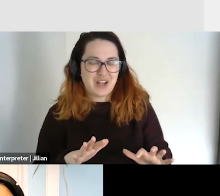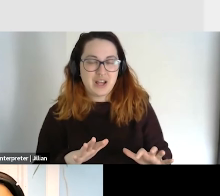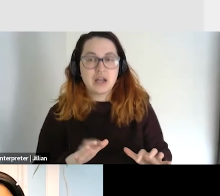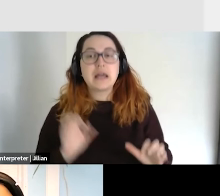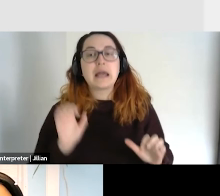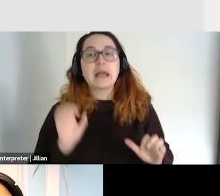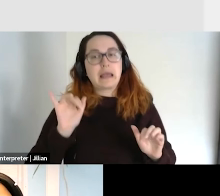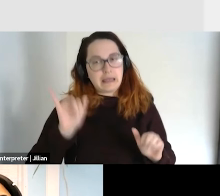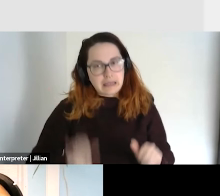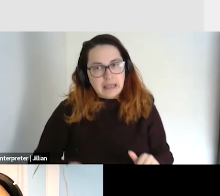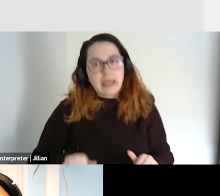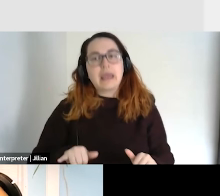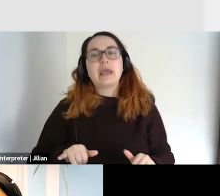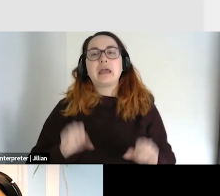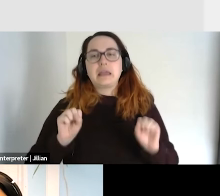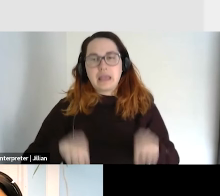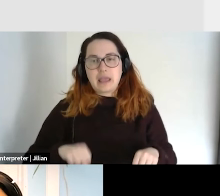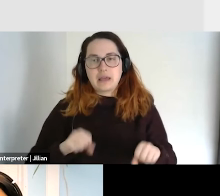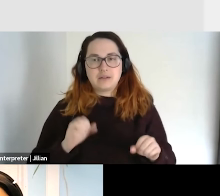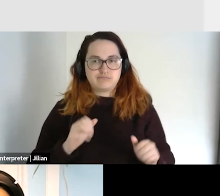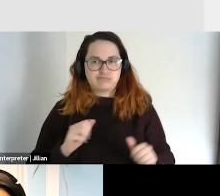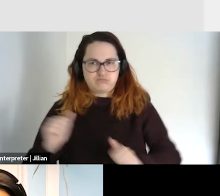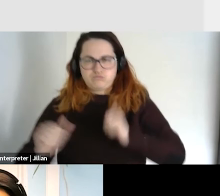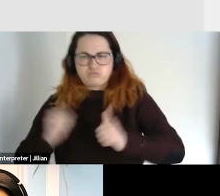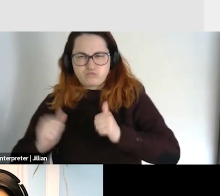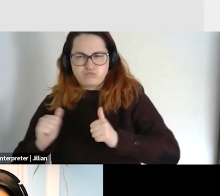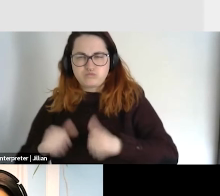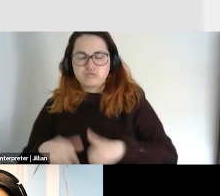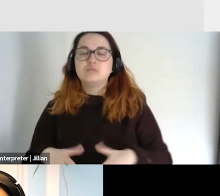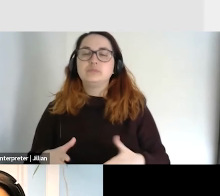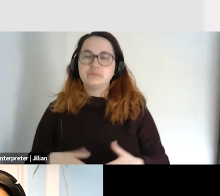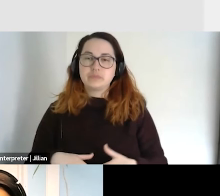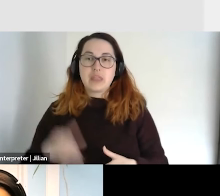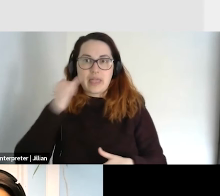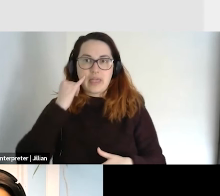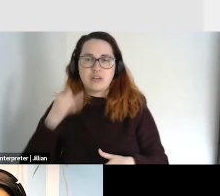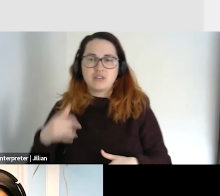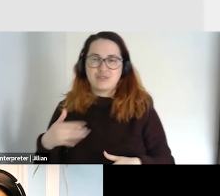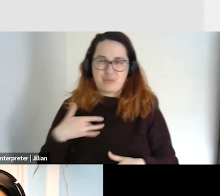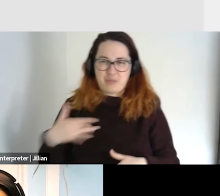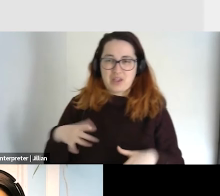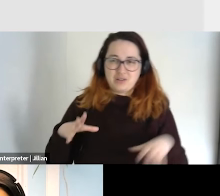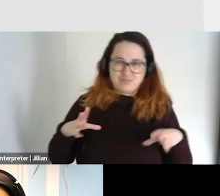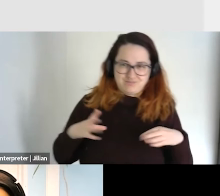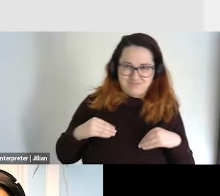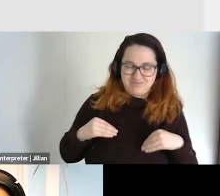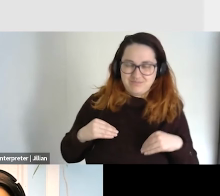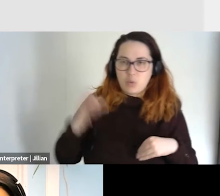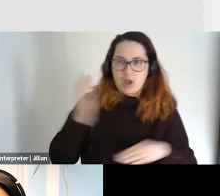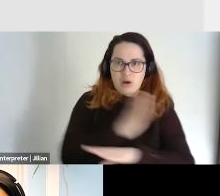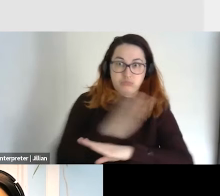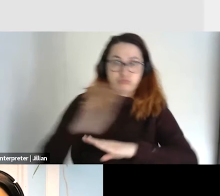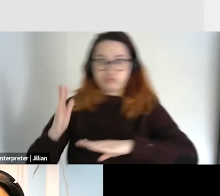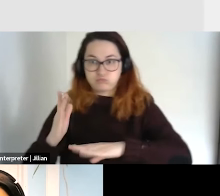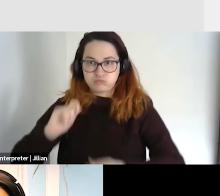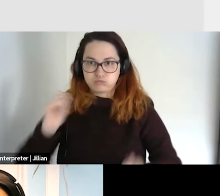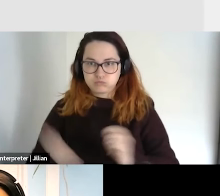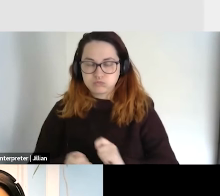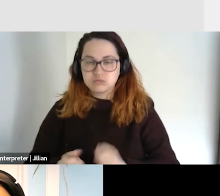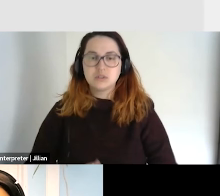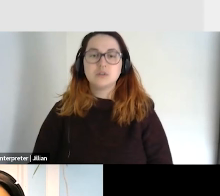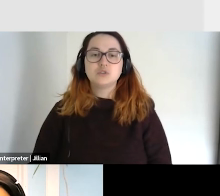aggressive, especially if you've always been a people pleaser. We look at both. Yes, you're not responsible for the communication style of